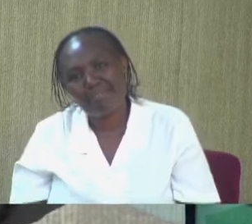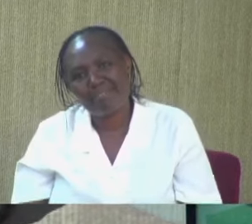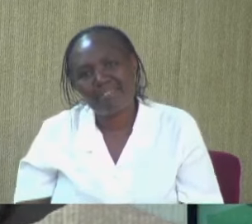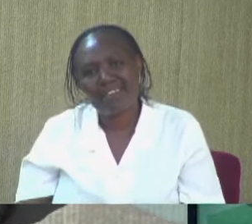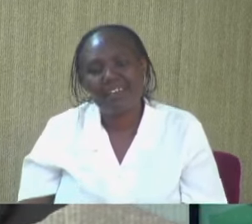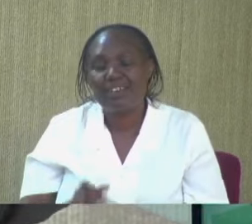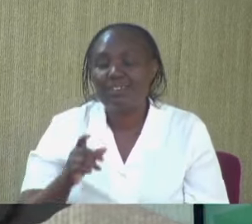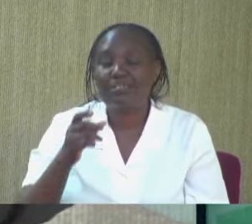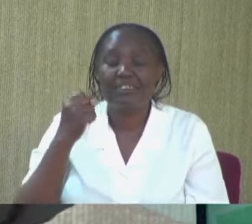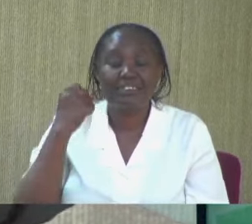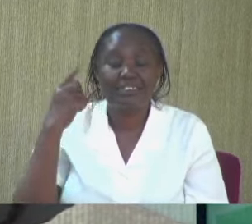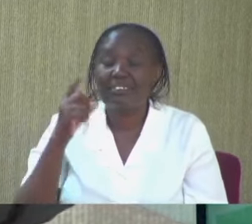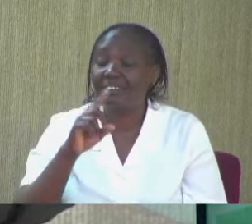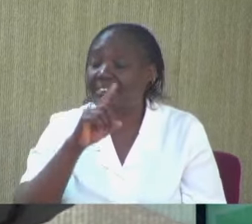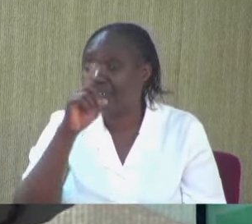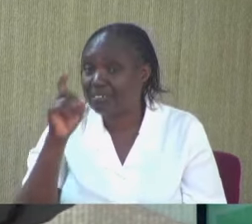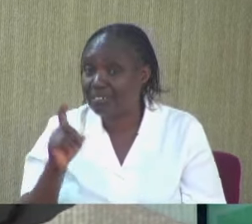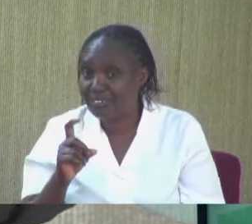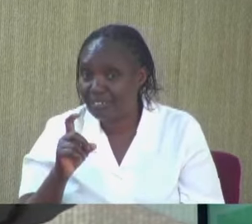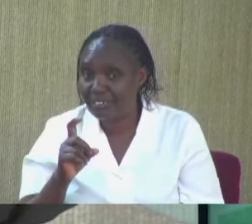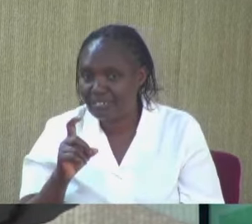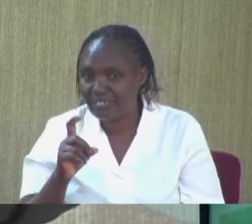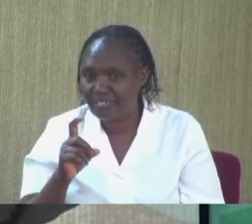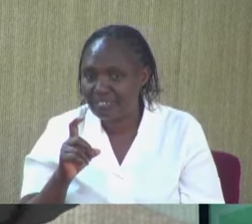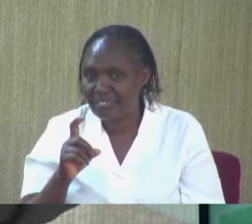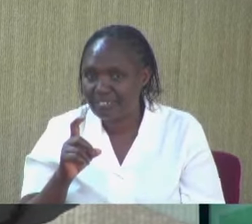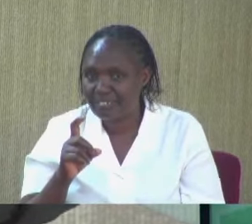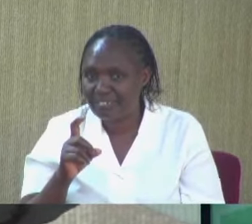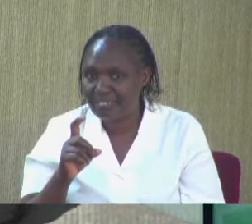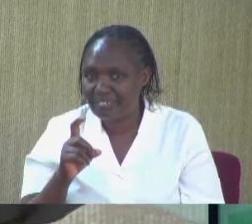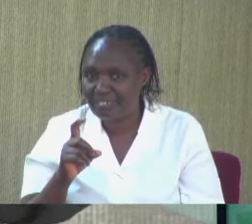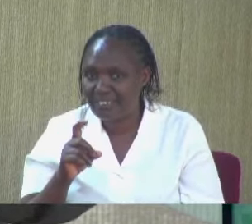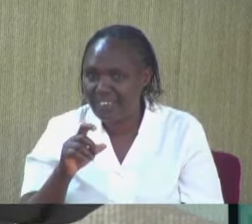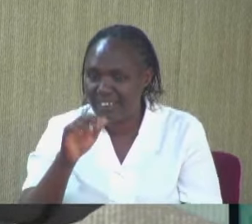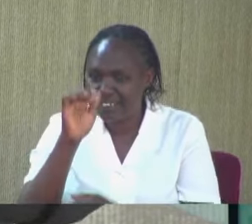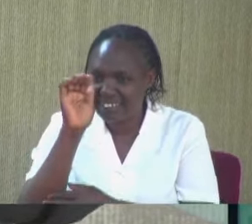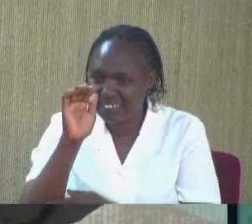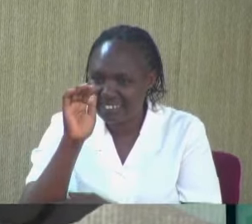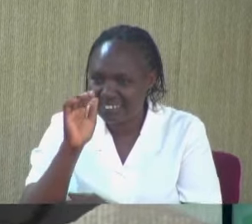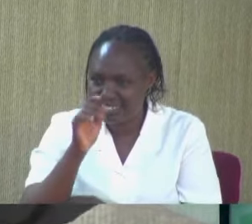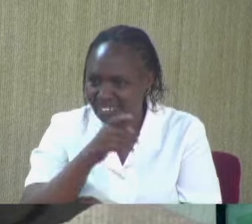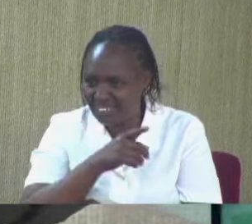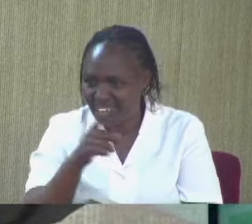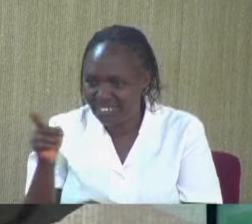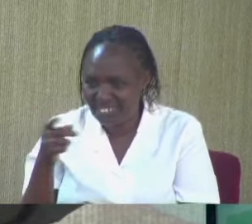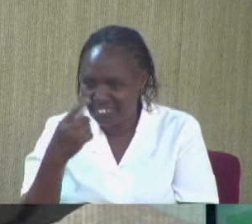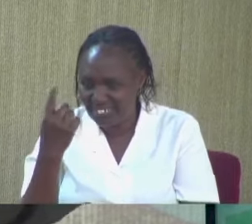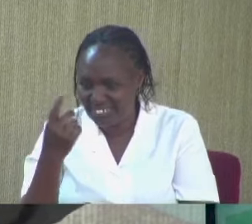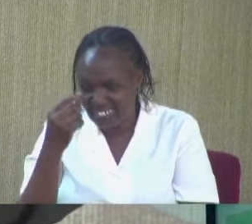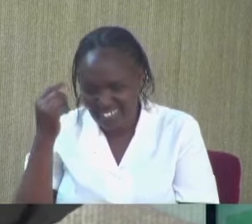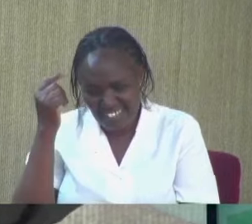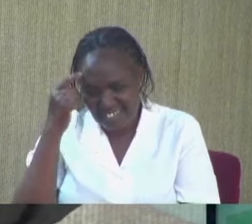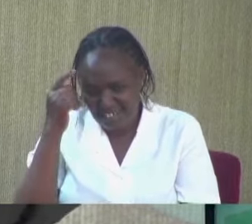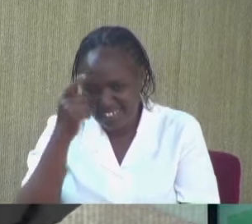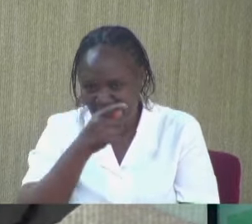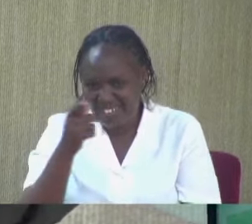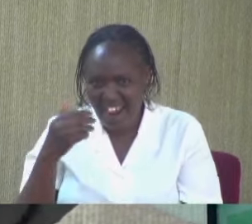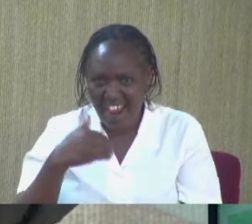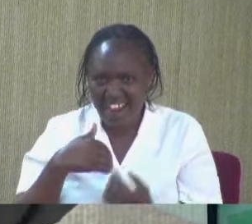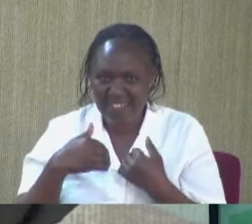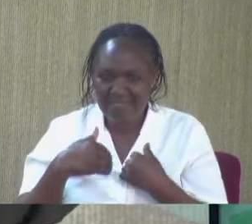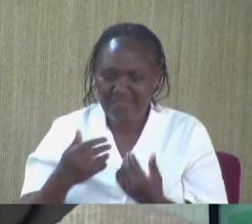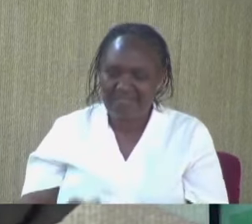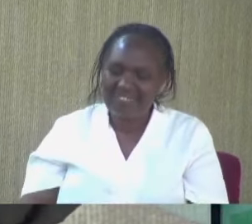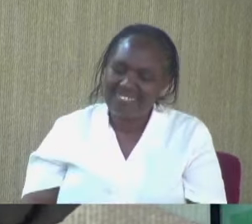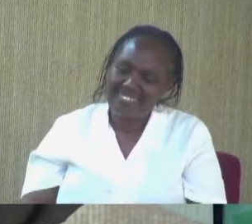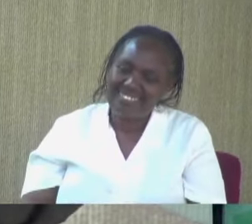Did you understand the question? No, one day I ask you whether this is the only brain you depend on in exams.